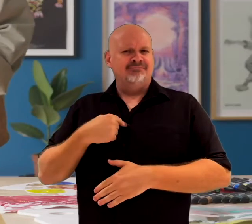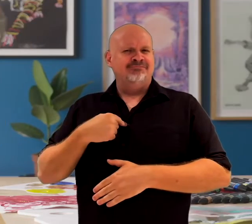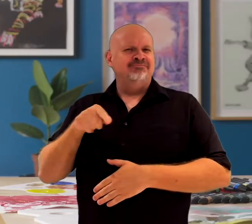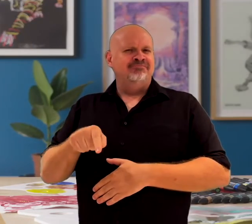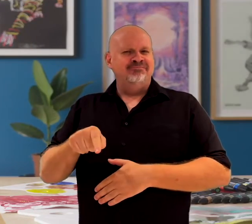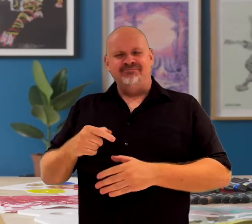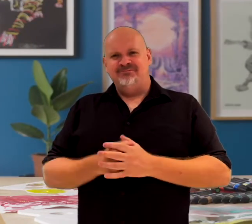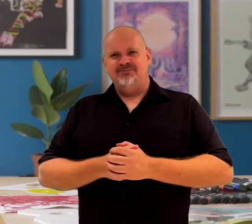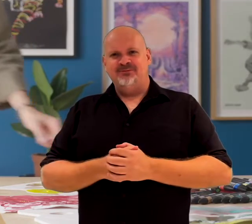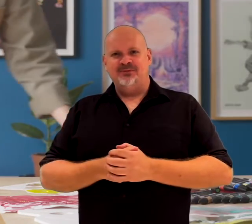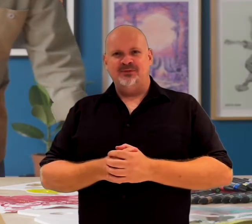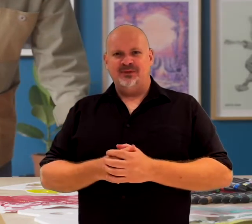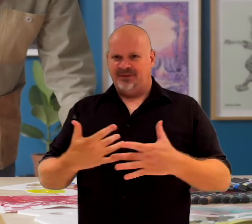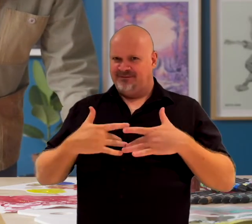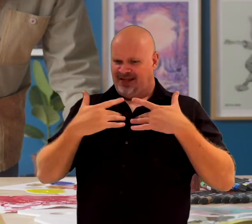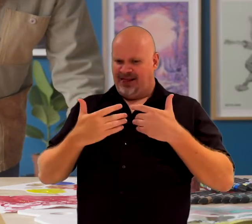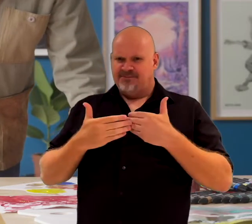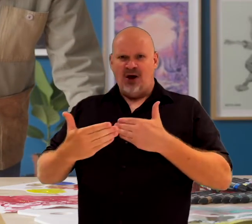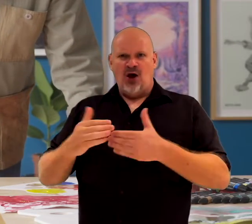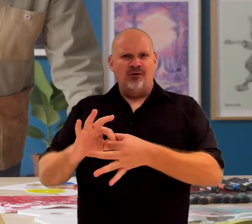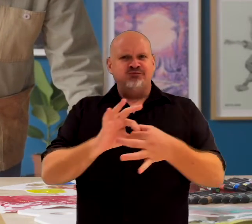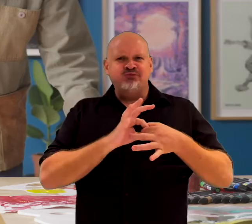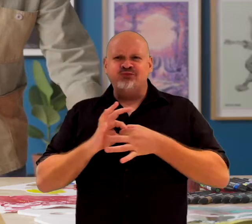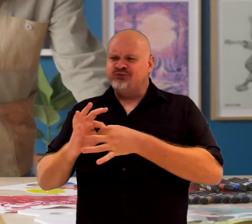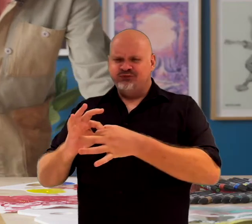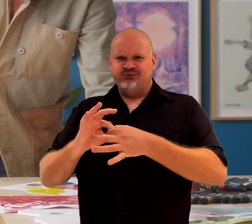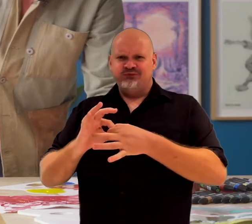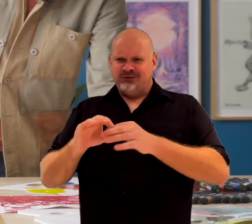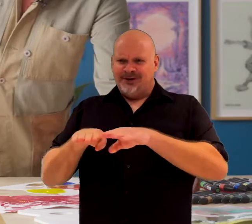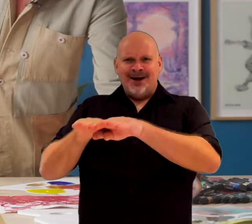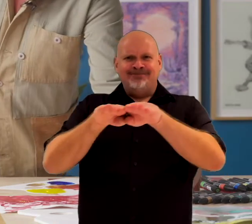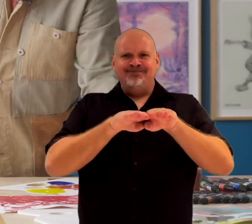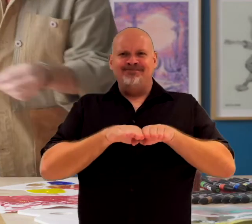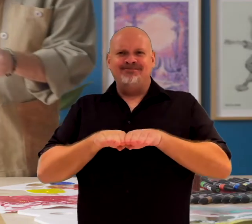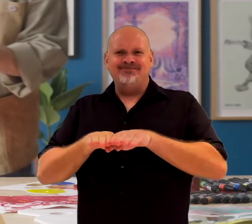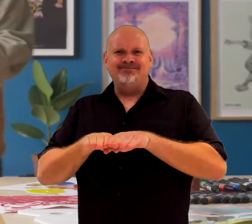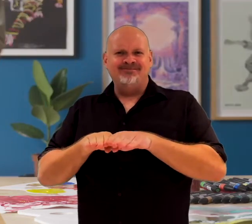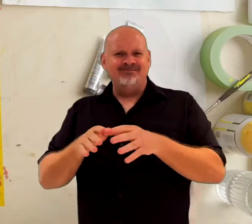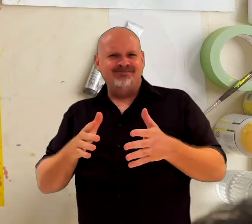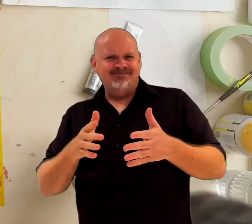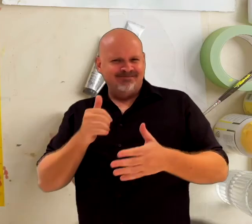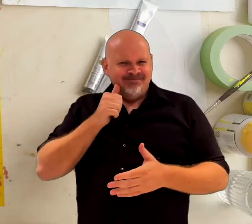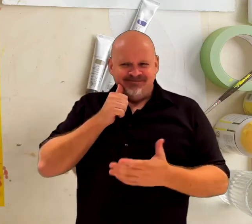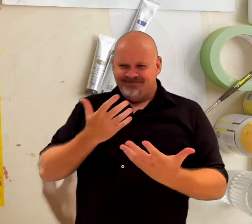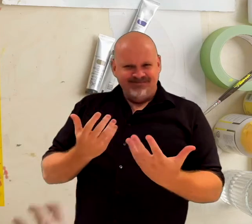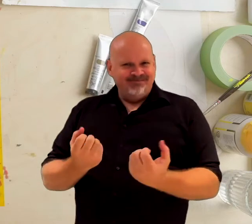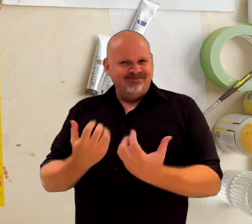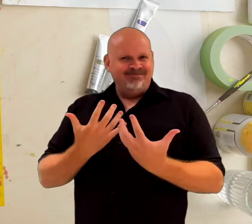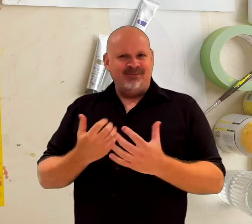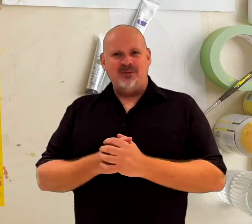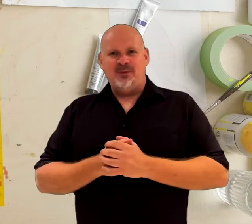work. And so I really like that. And it really just makes things more together and